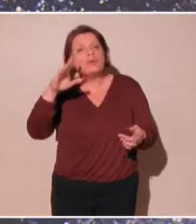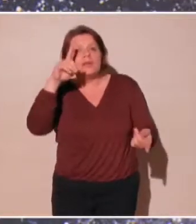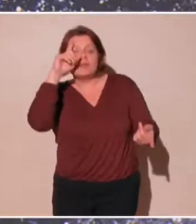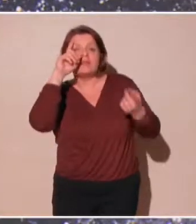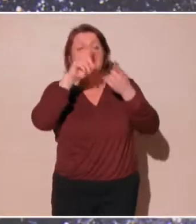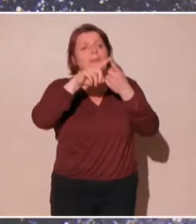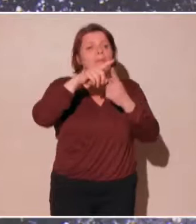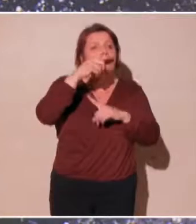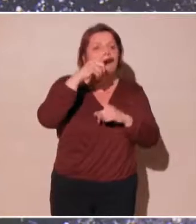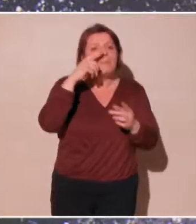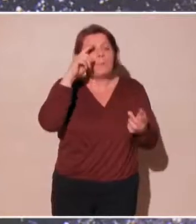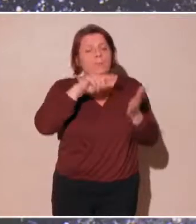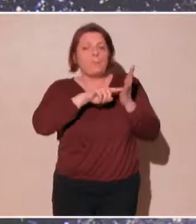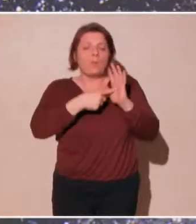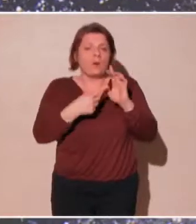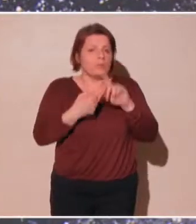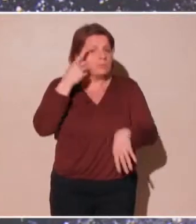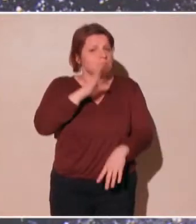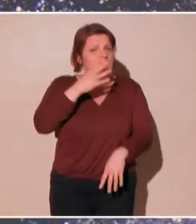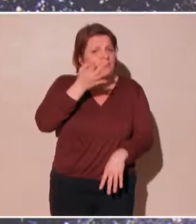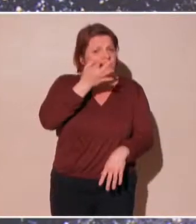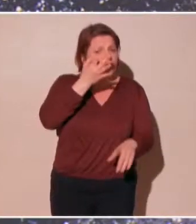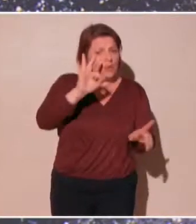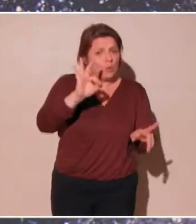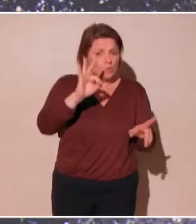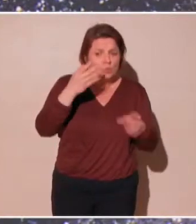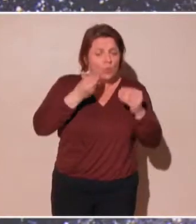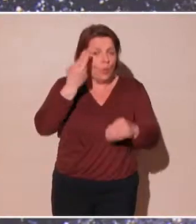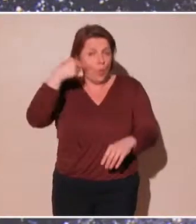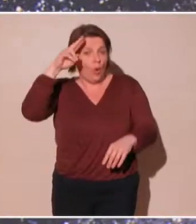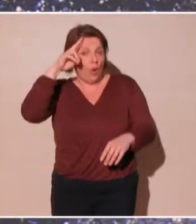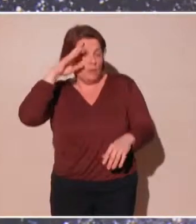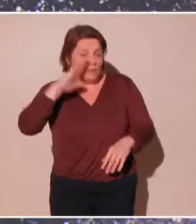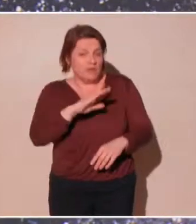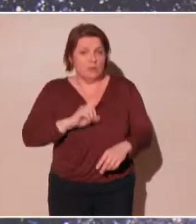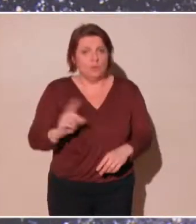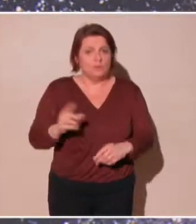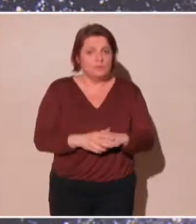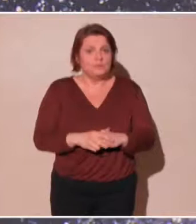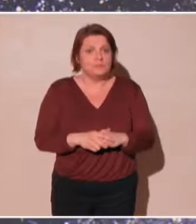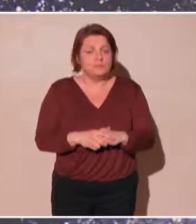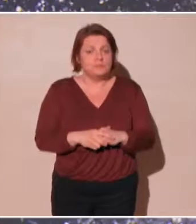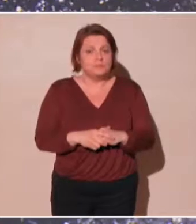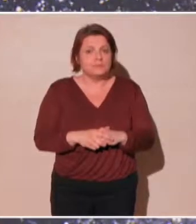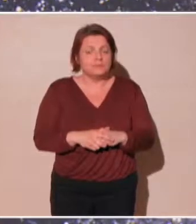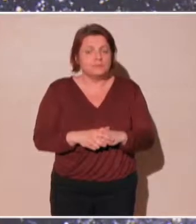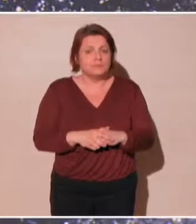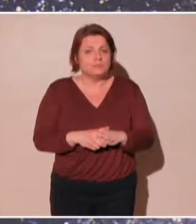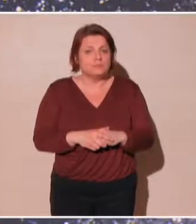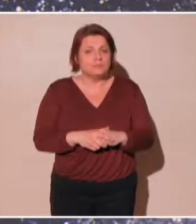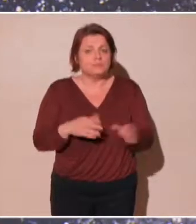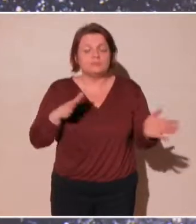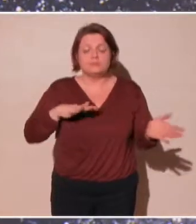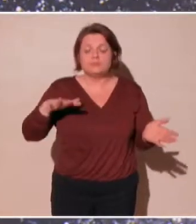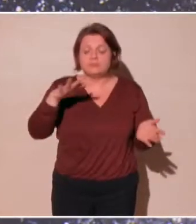or almost a French tropism, which is to state that a perfect,